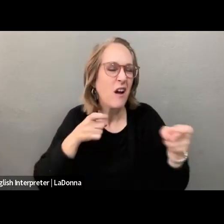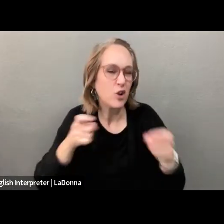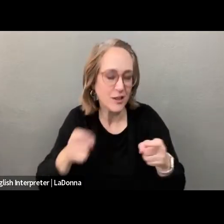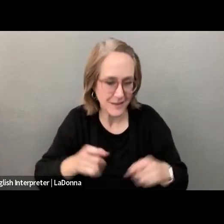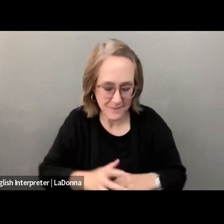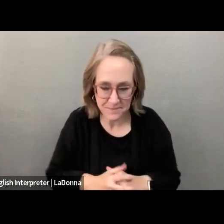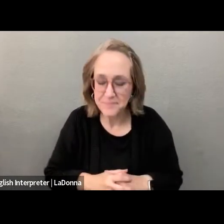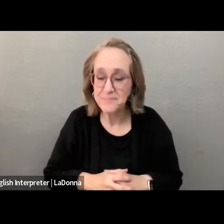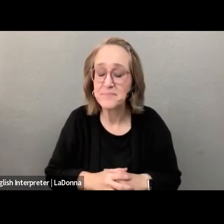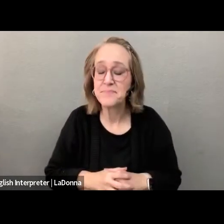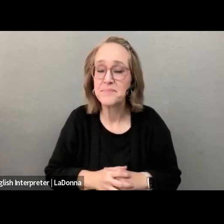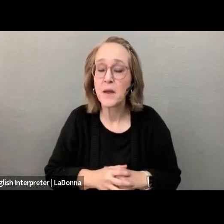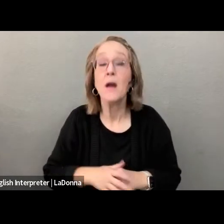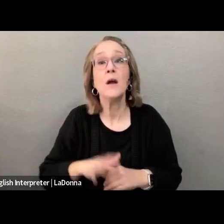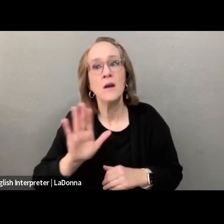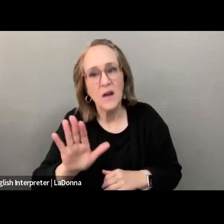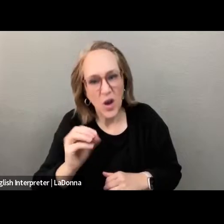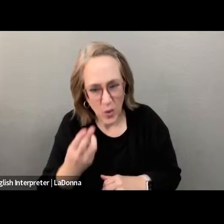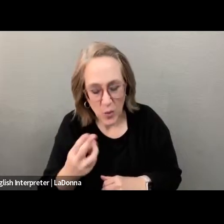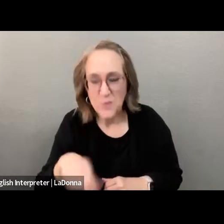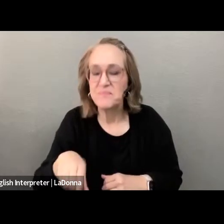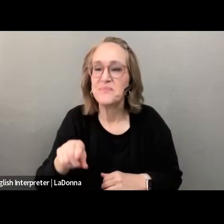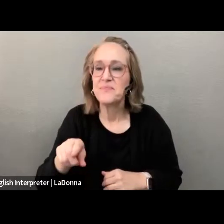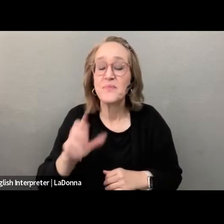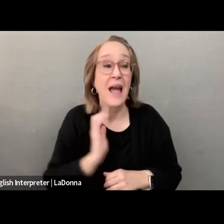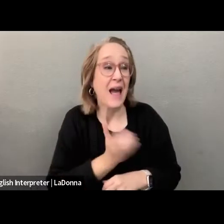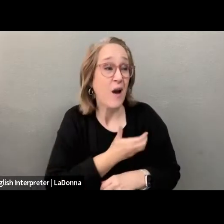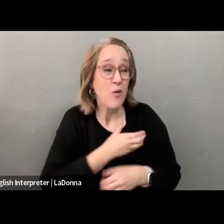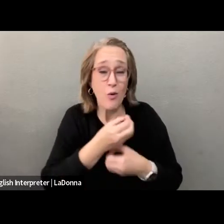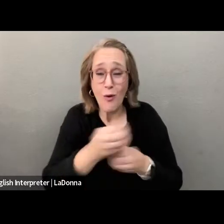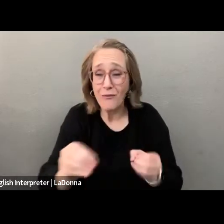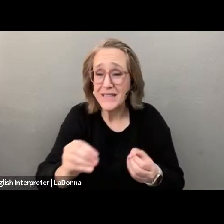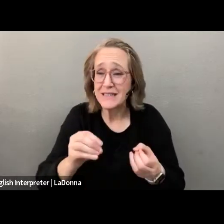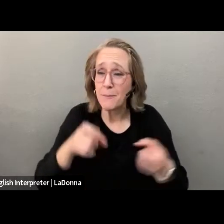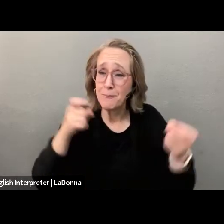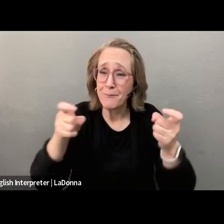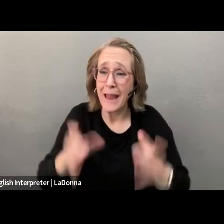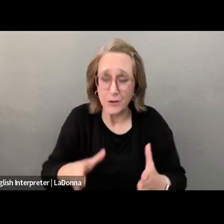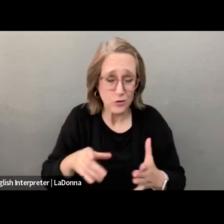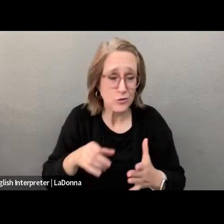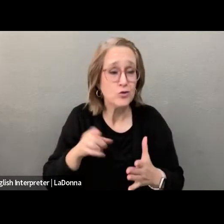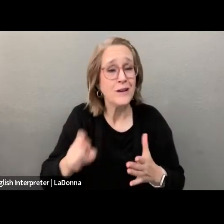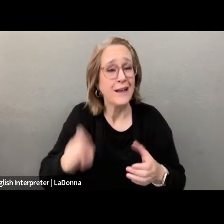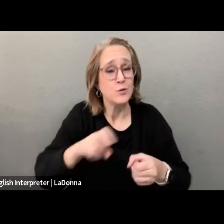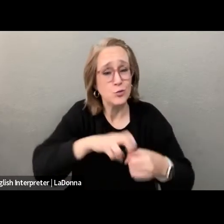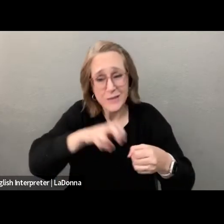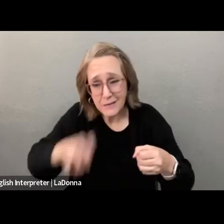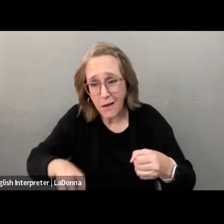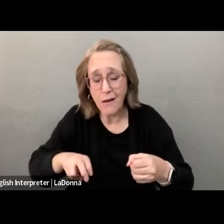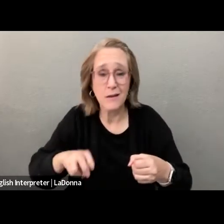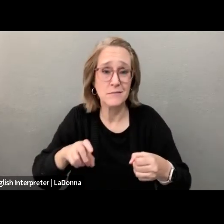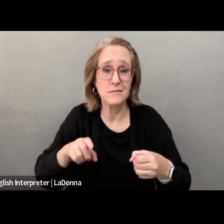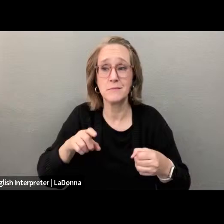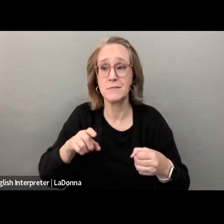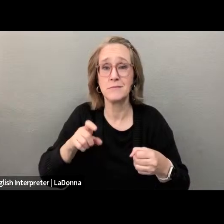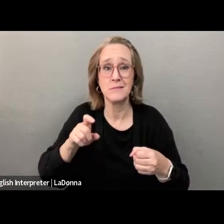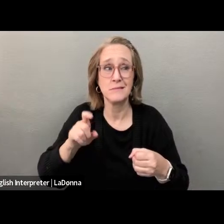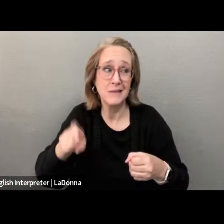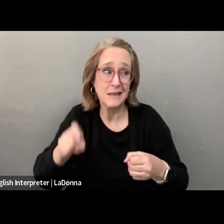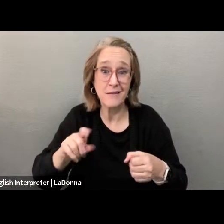who is fabulous, resigned. She needed a full-time job because she has a daughter with health issues. And we